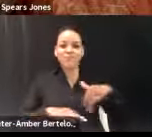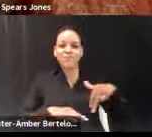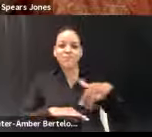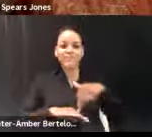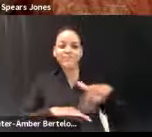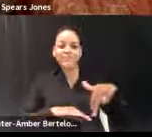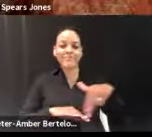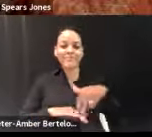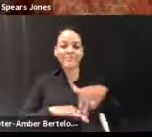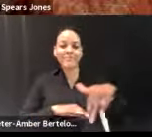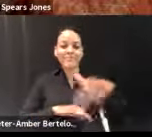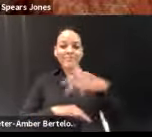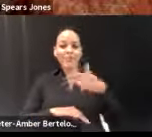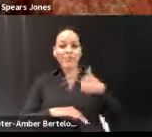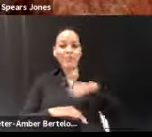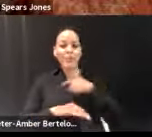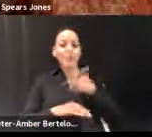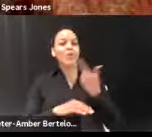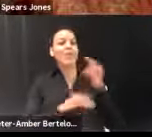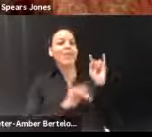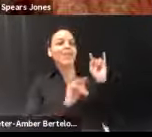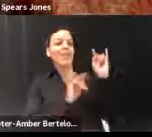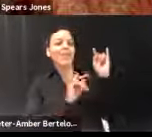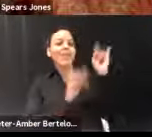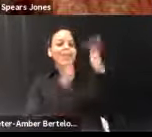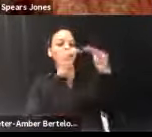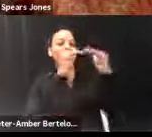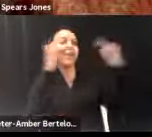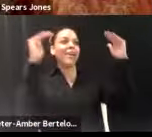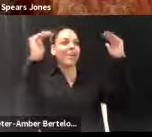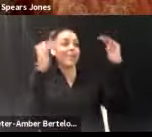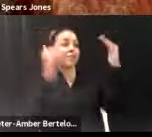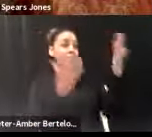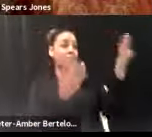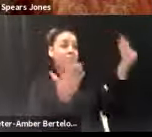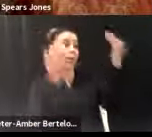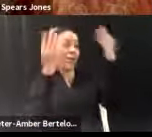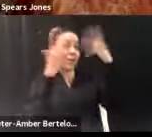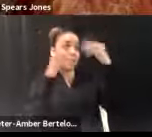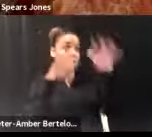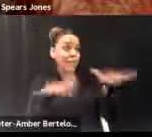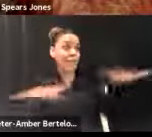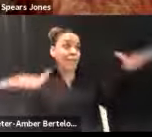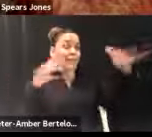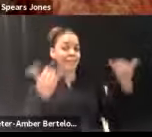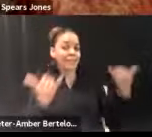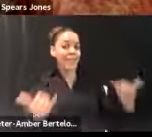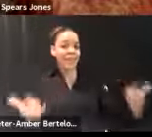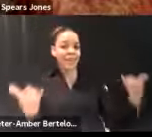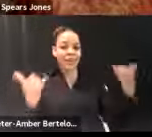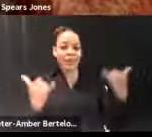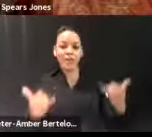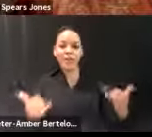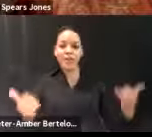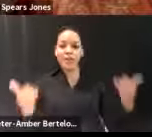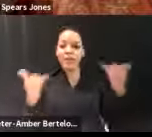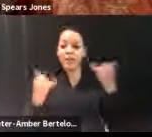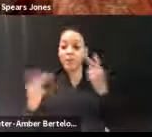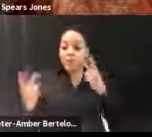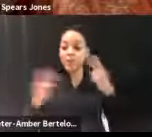We mock the heavens with calls for paradise now. Artists perambulating the